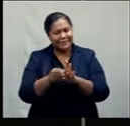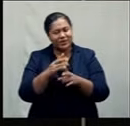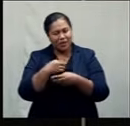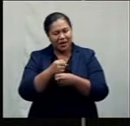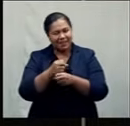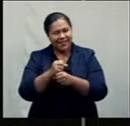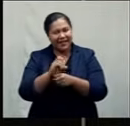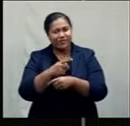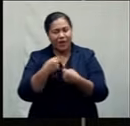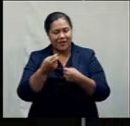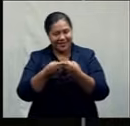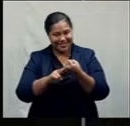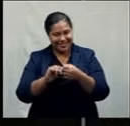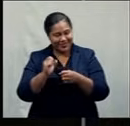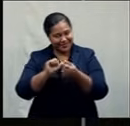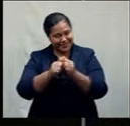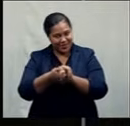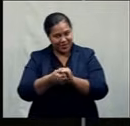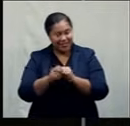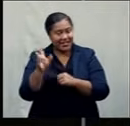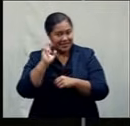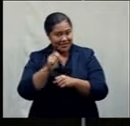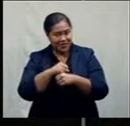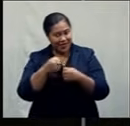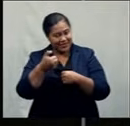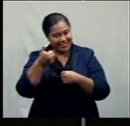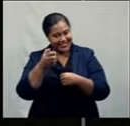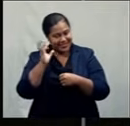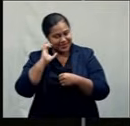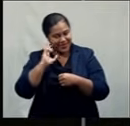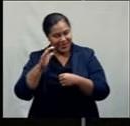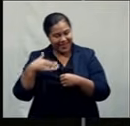very latest news and sports and listen to our 6